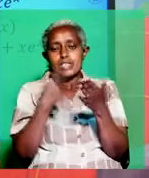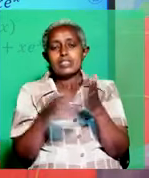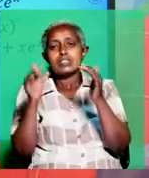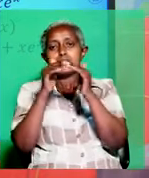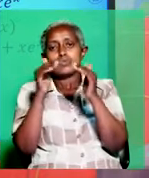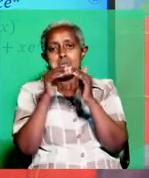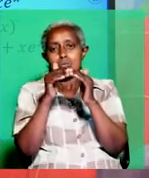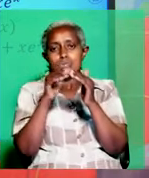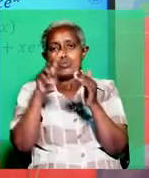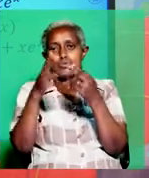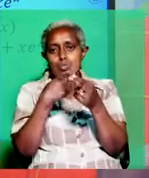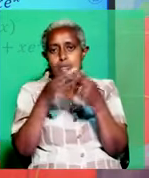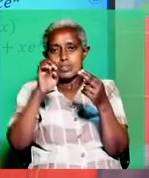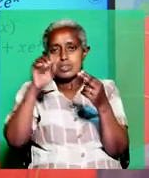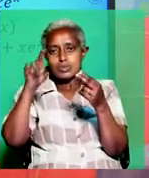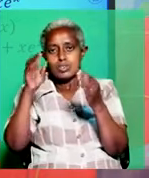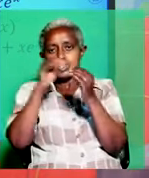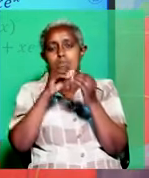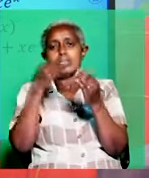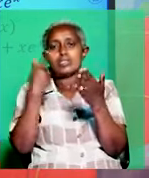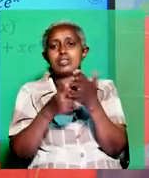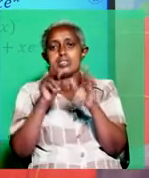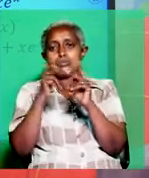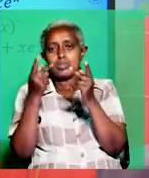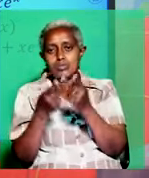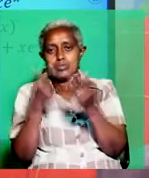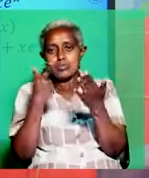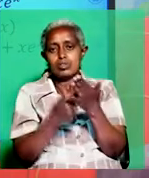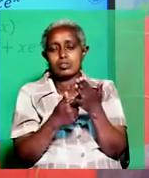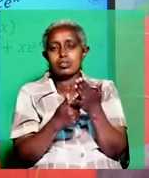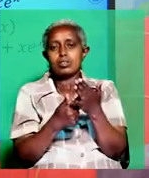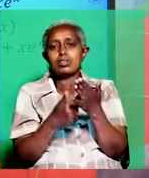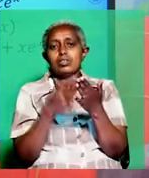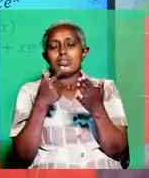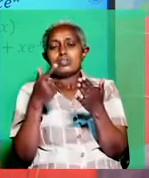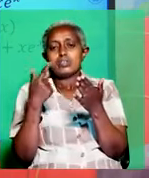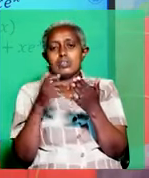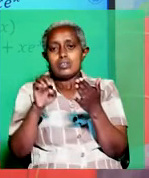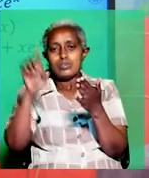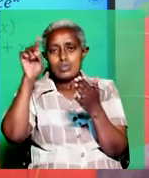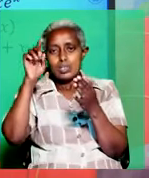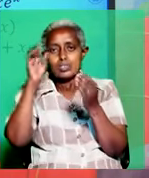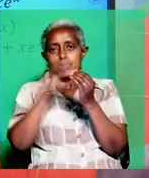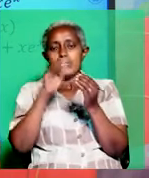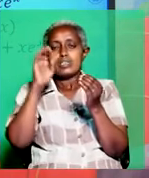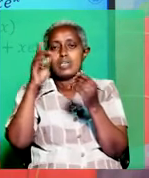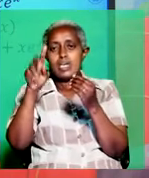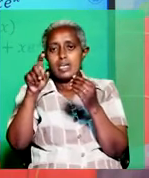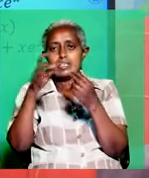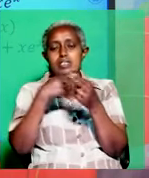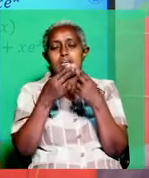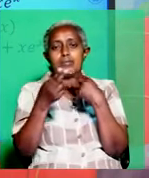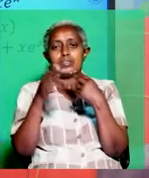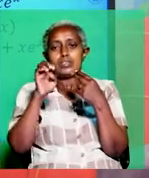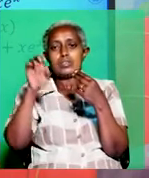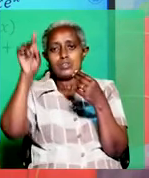to this 2 times e raised to x plus this part will be this one, e raised to x plus x times e raised to